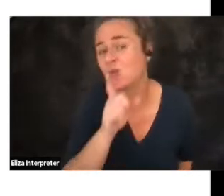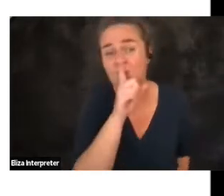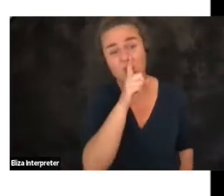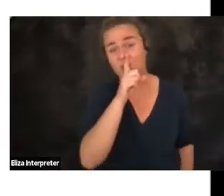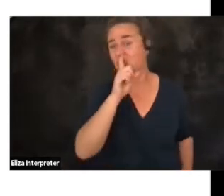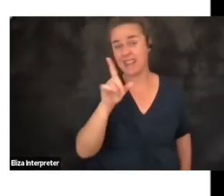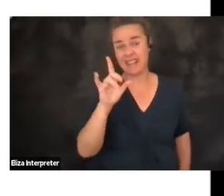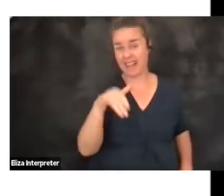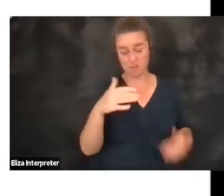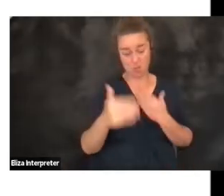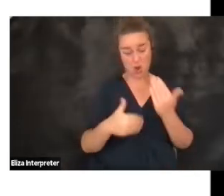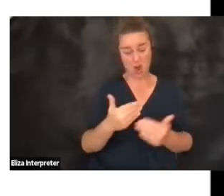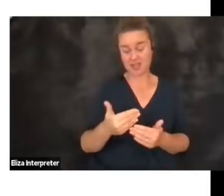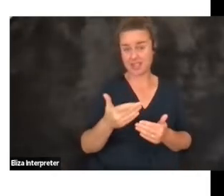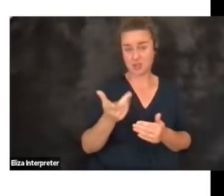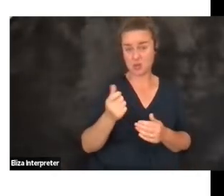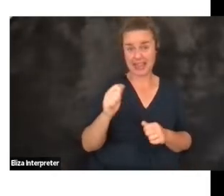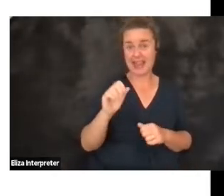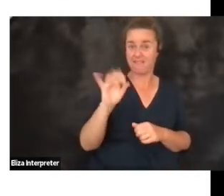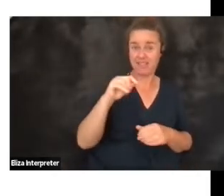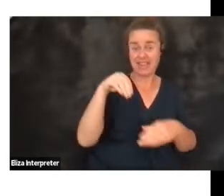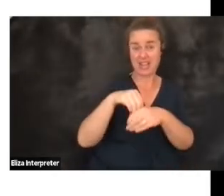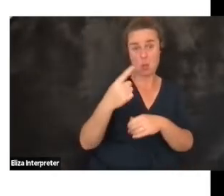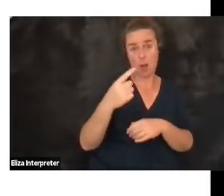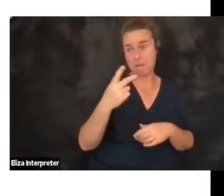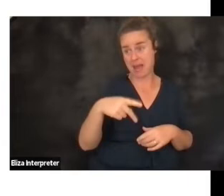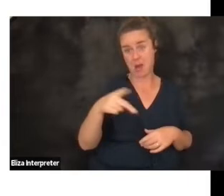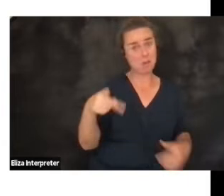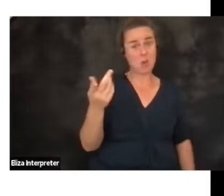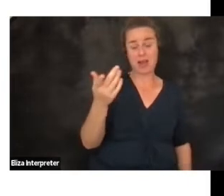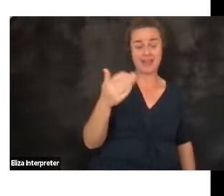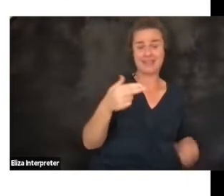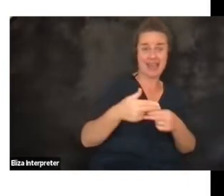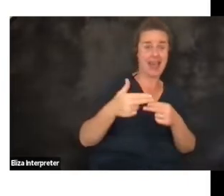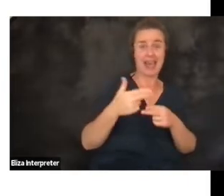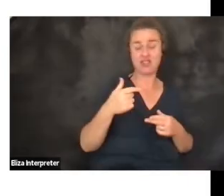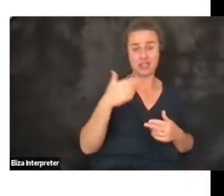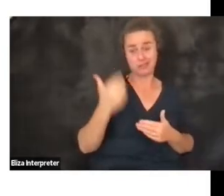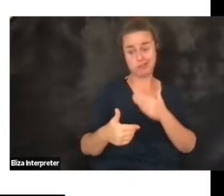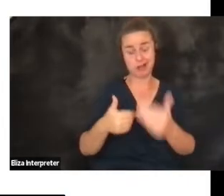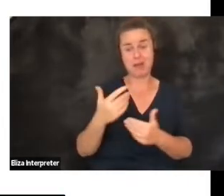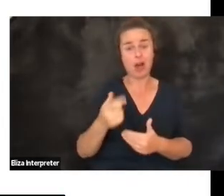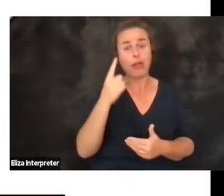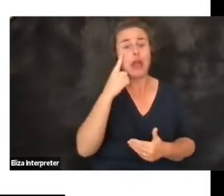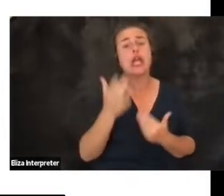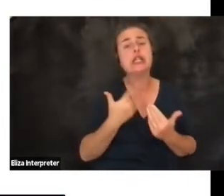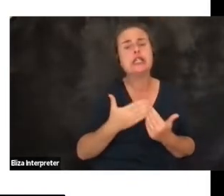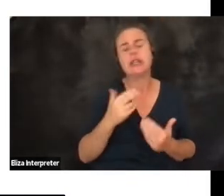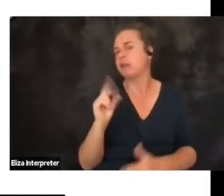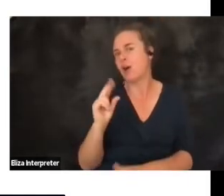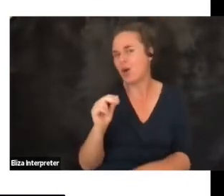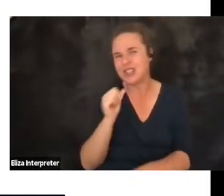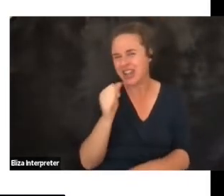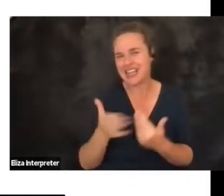PowerPoint slide. It must be, if not easy, at least very straightforward, right? No, not true. One of the things that's